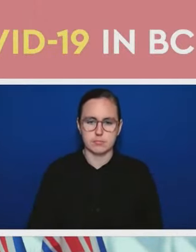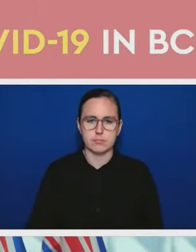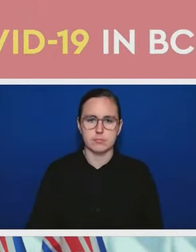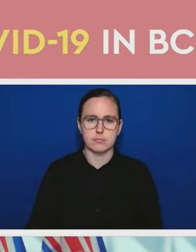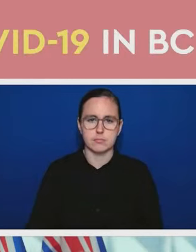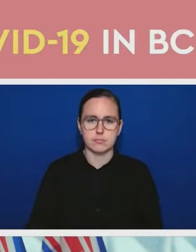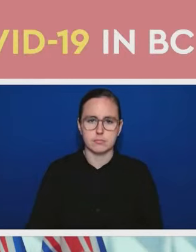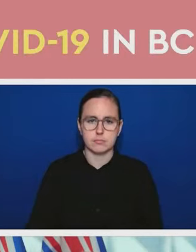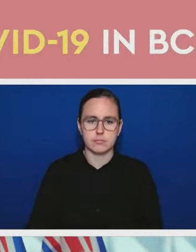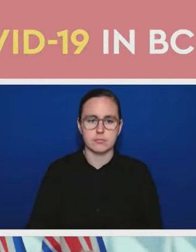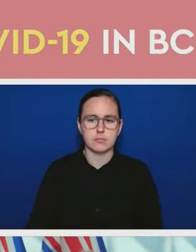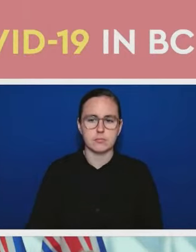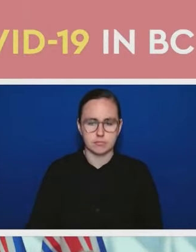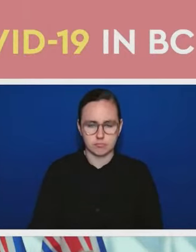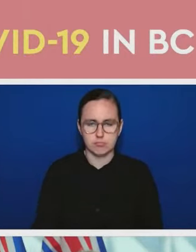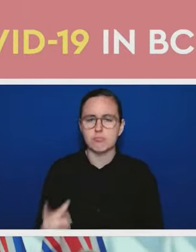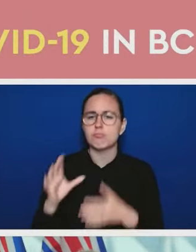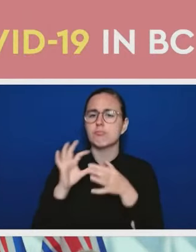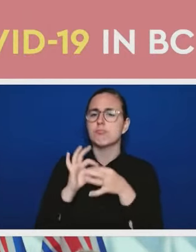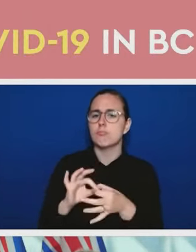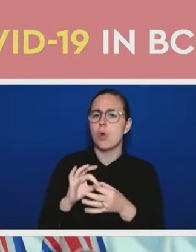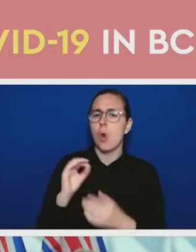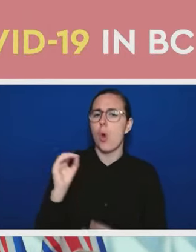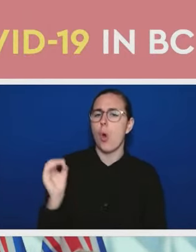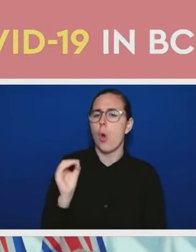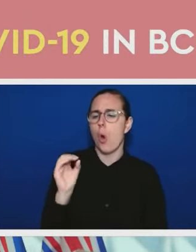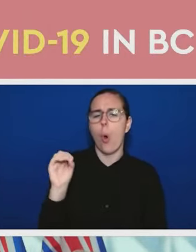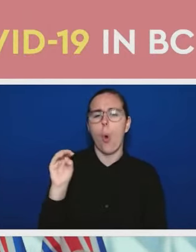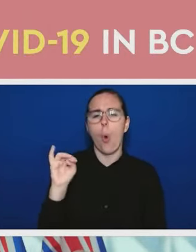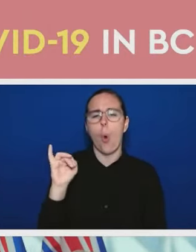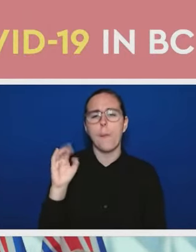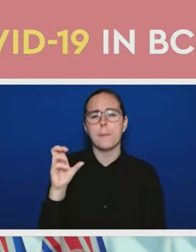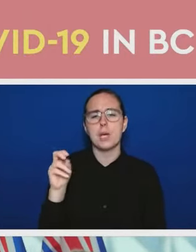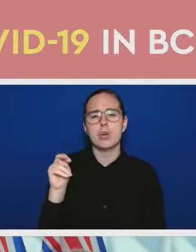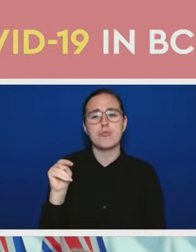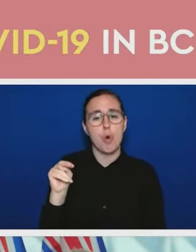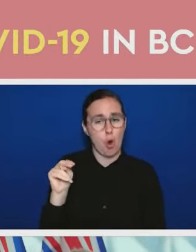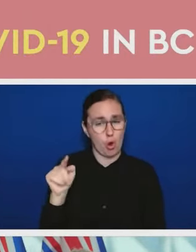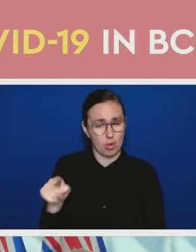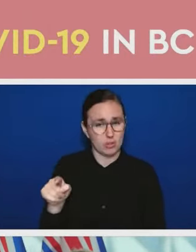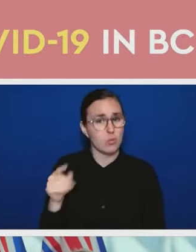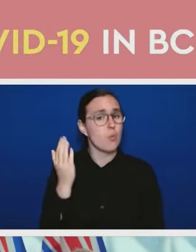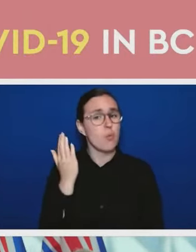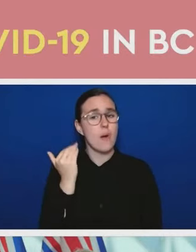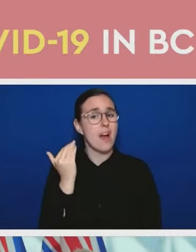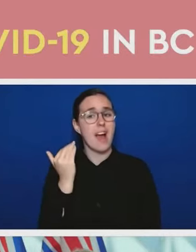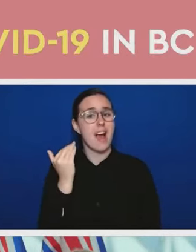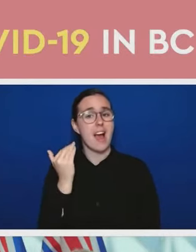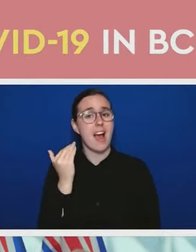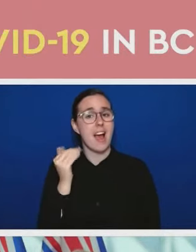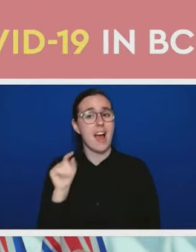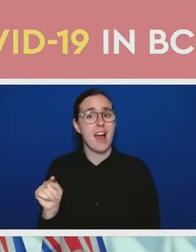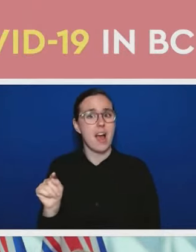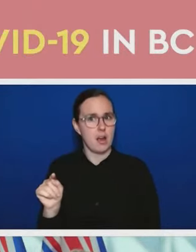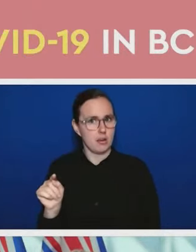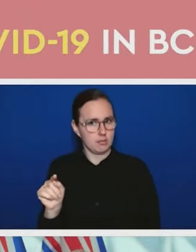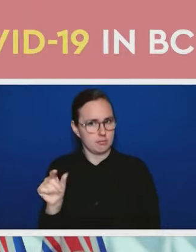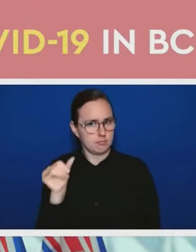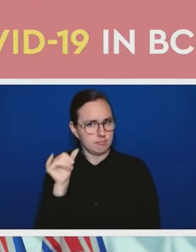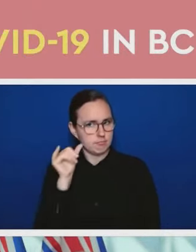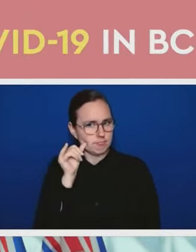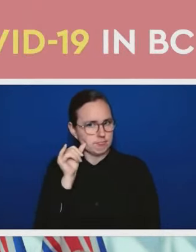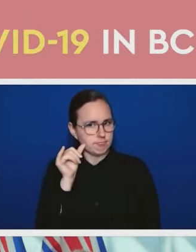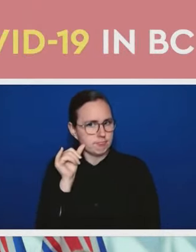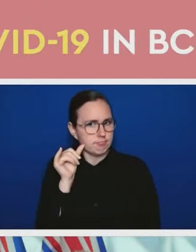January. And I say Omicron because this is the longest period of time that we have had during this pandemic with the same variant that